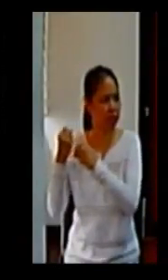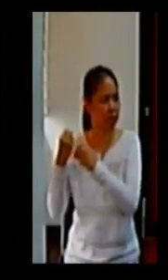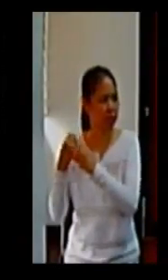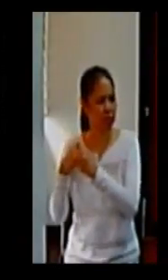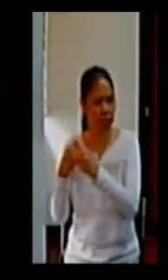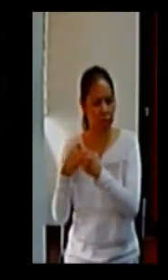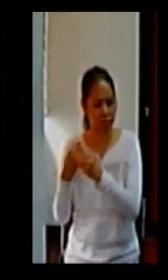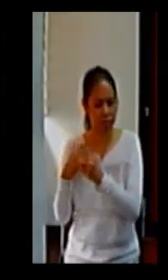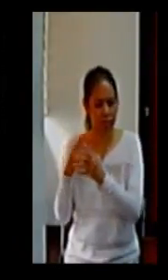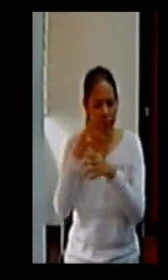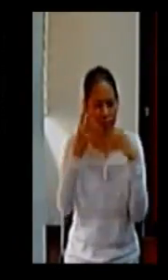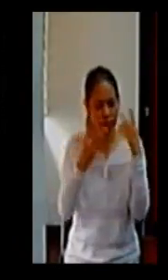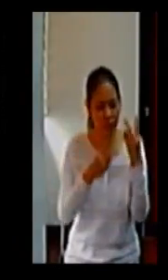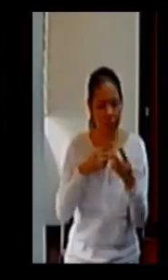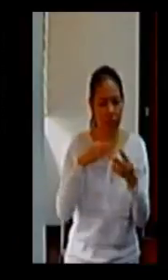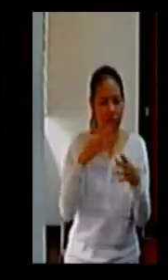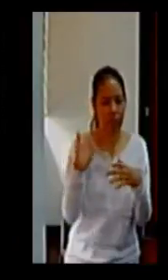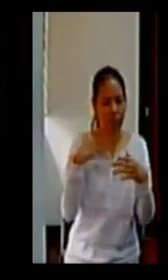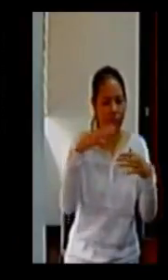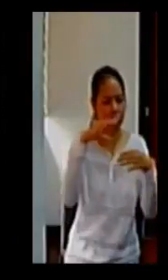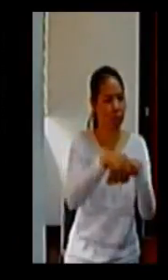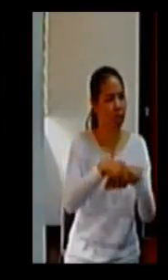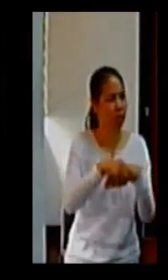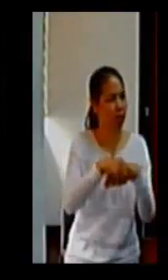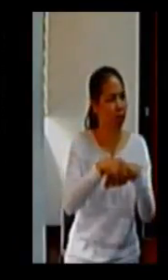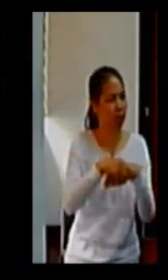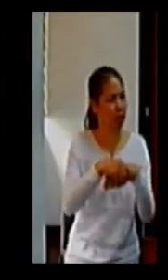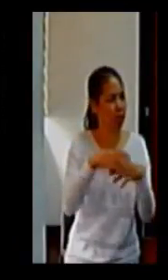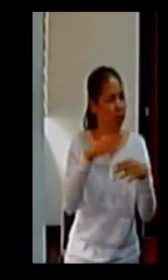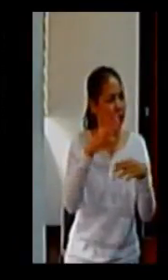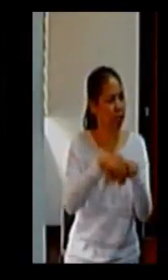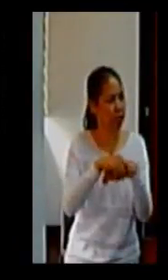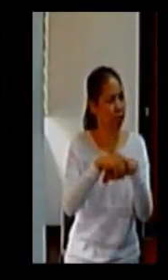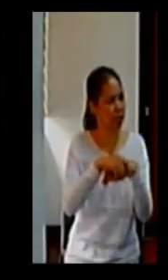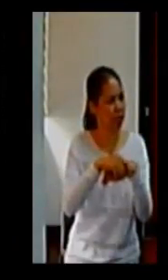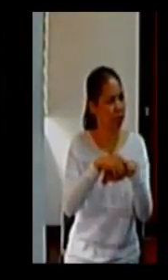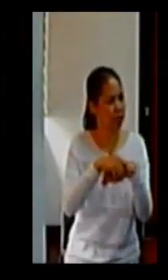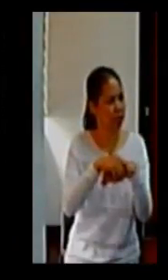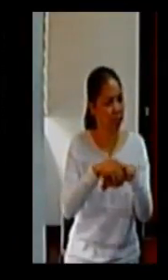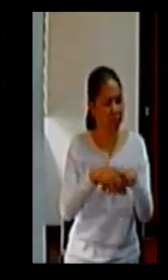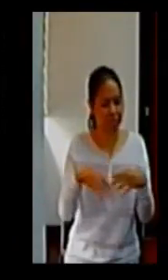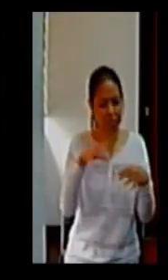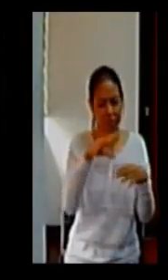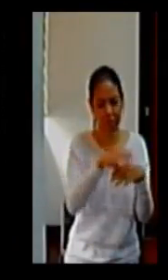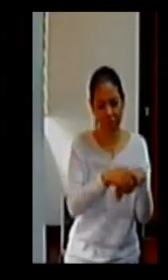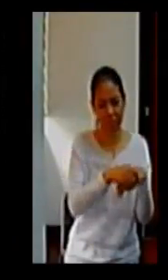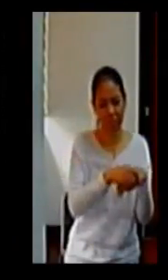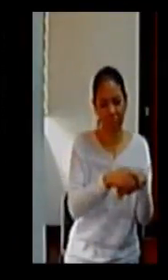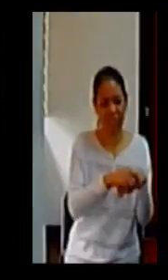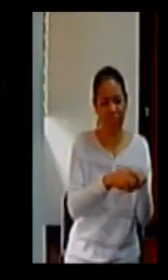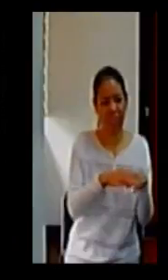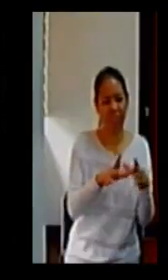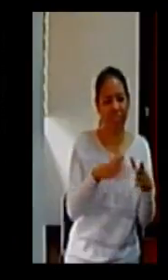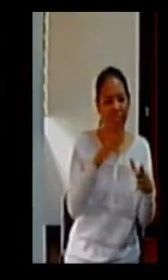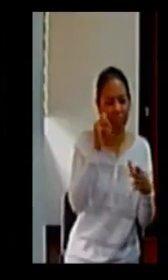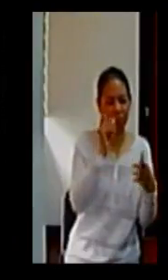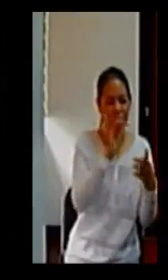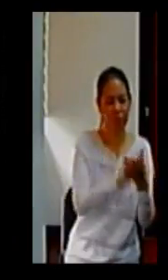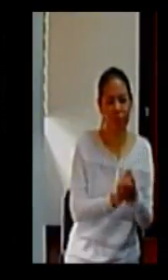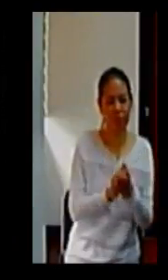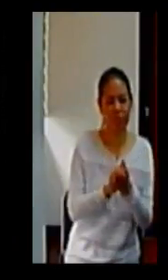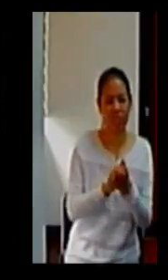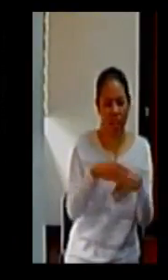he married in Ifugao, and let his wife, who is from Ifugao, go to abroad, and he stays in Ifugao. Those